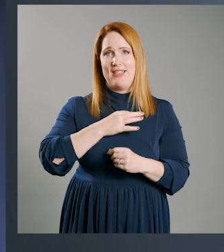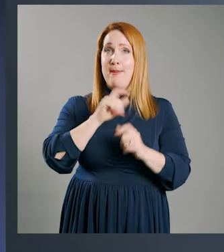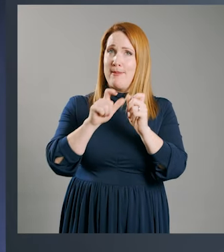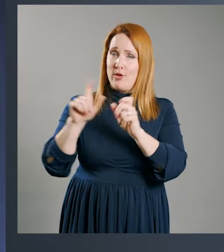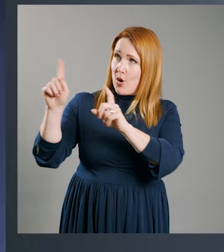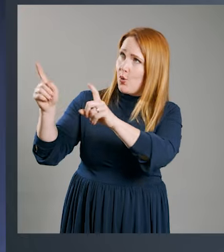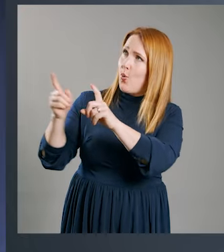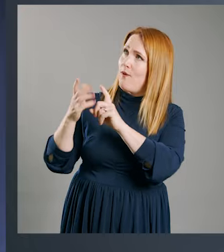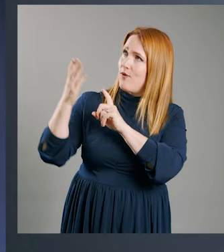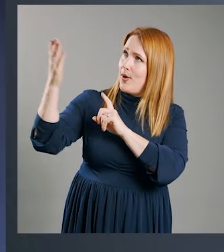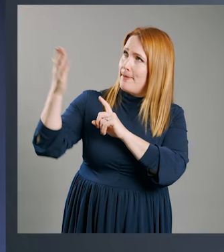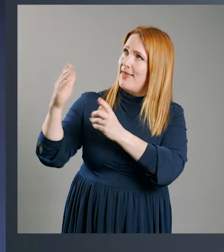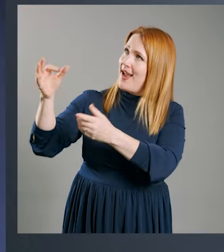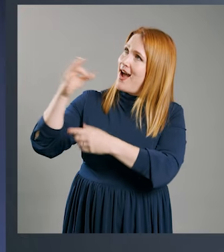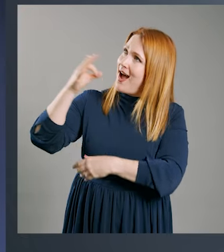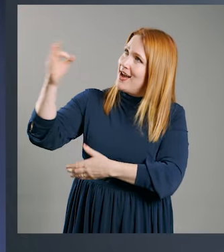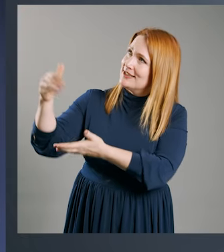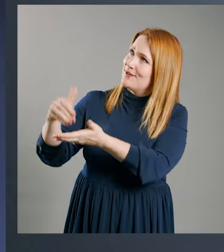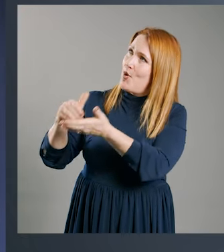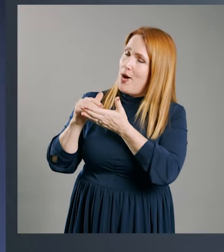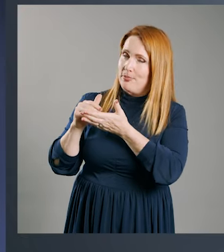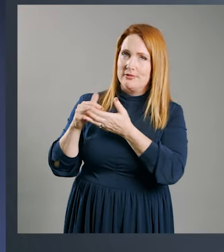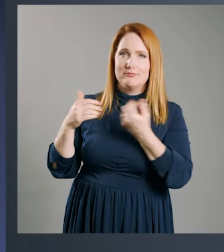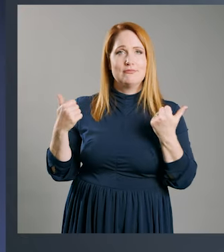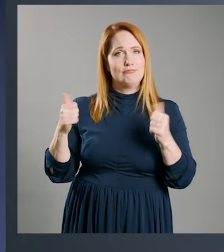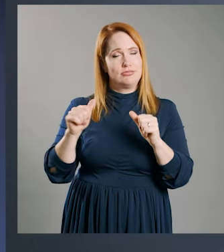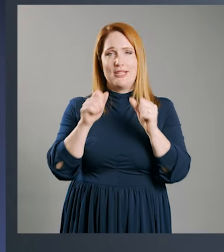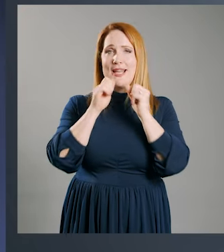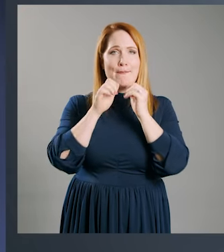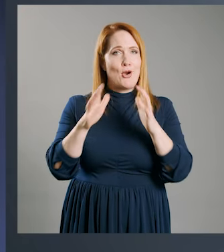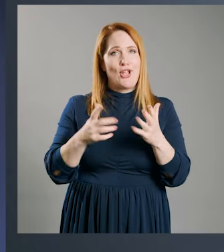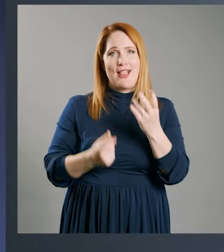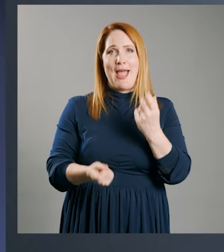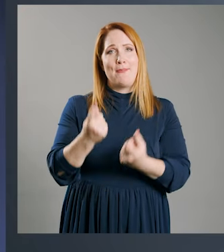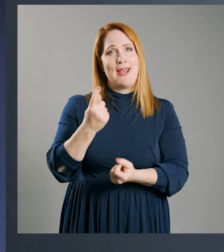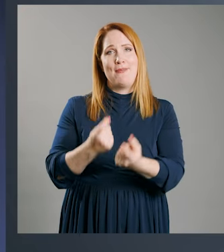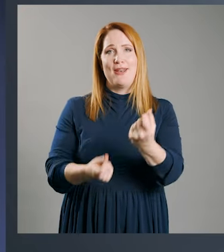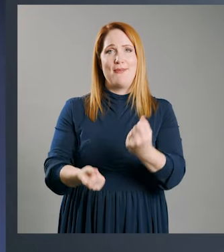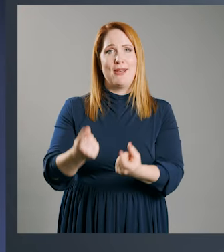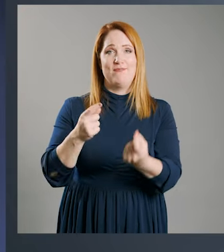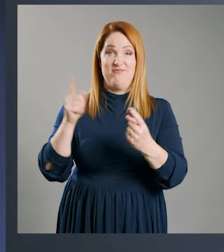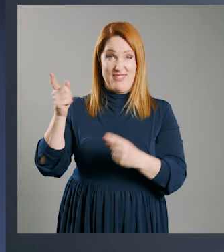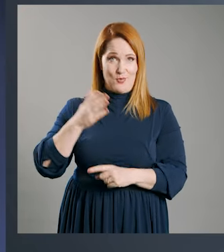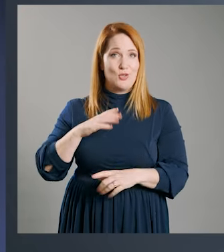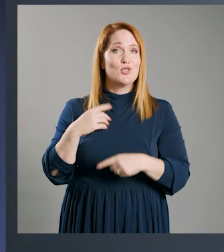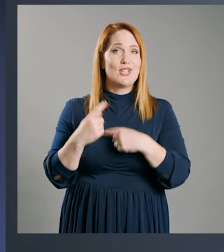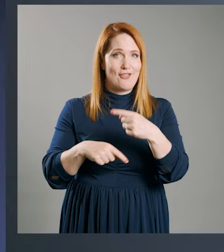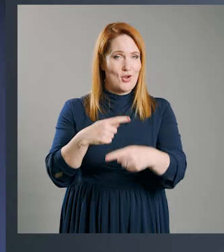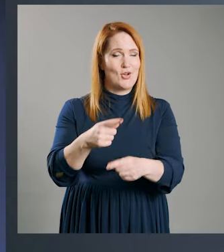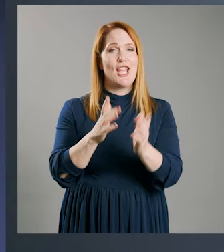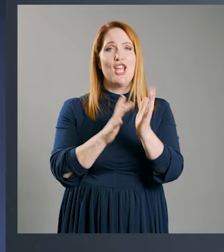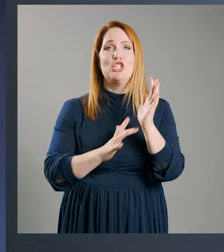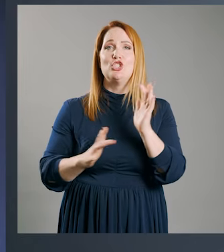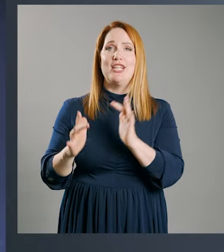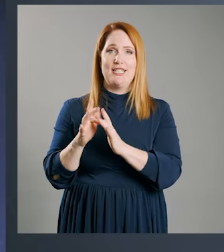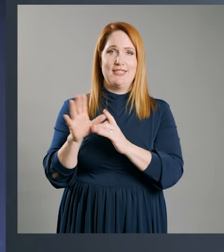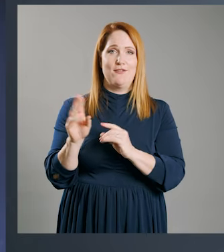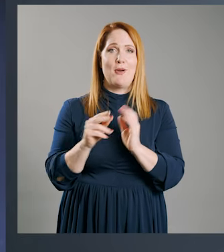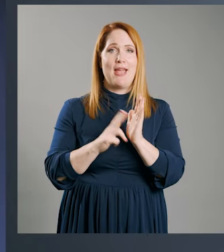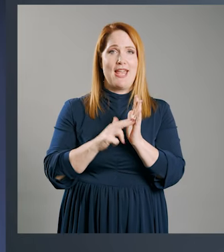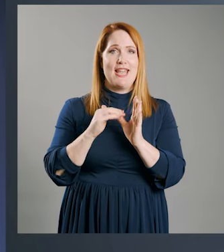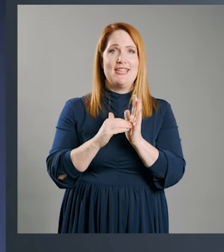and people who call on him and ask for his help. And what he has done, he wants to continue to do. Jesus of Nazareth